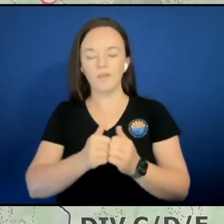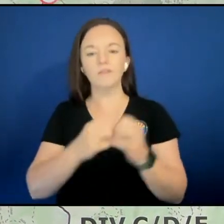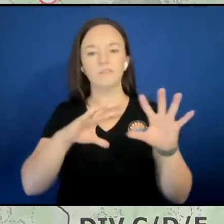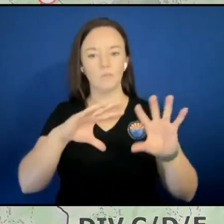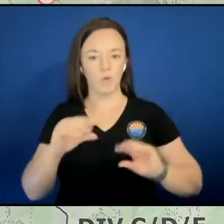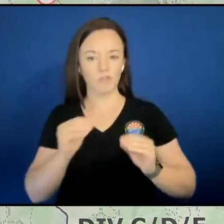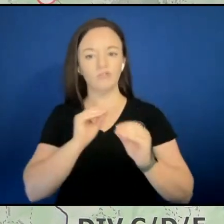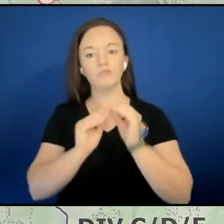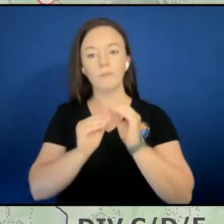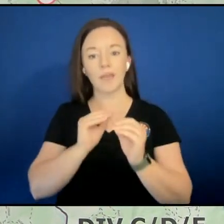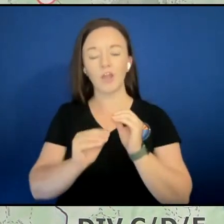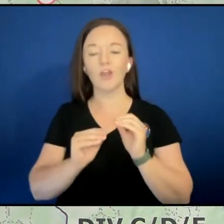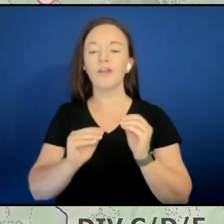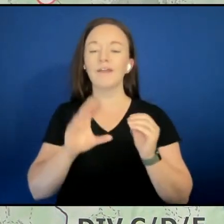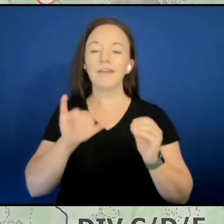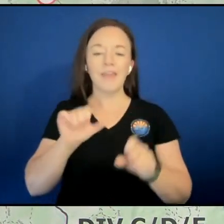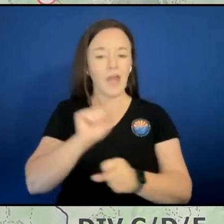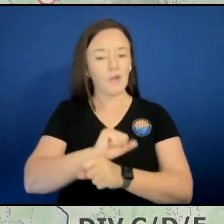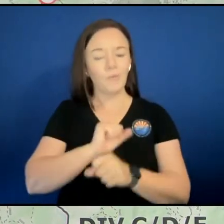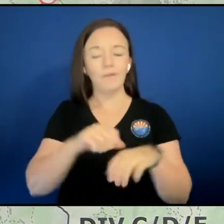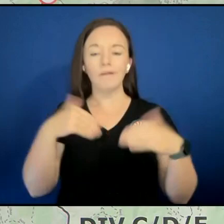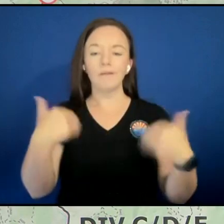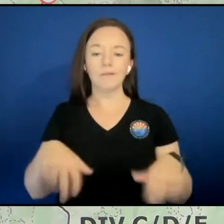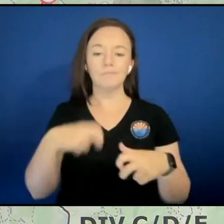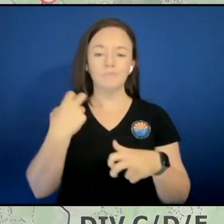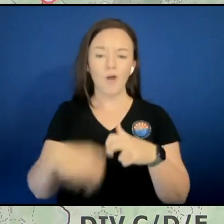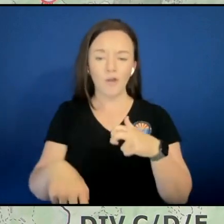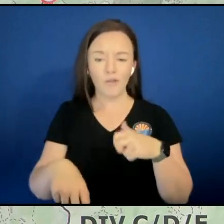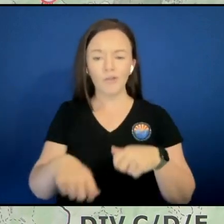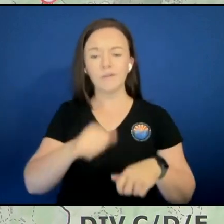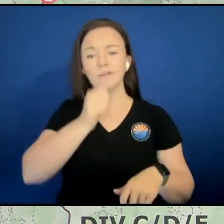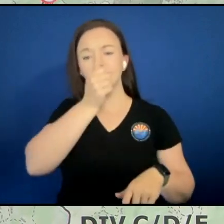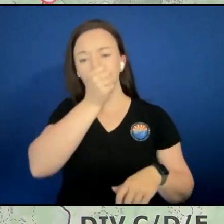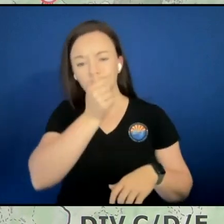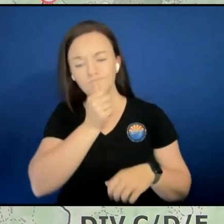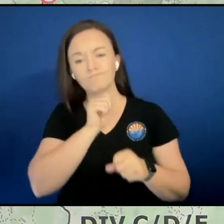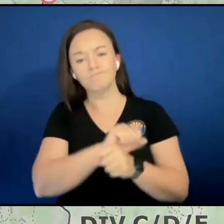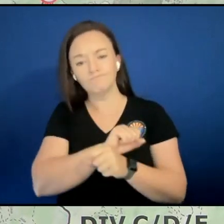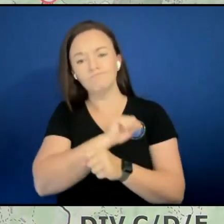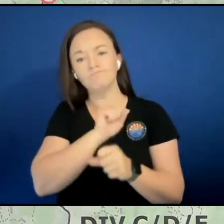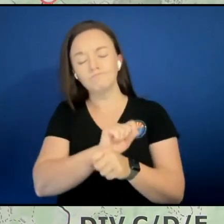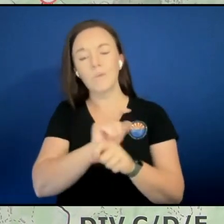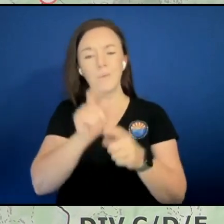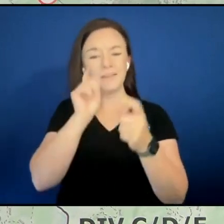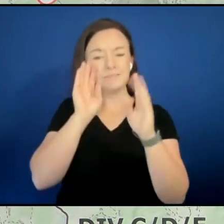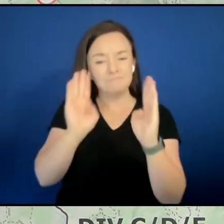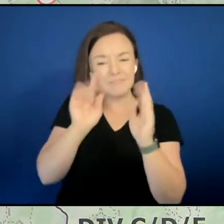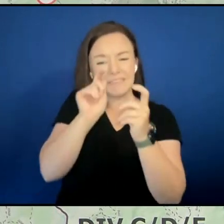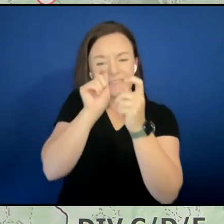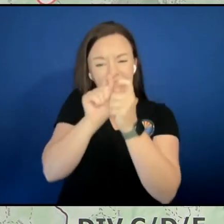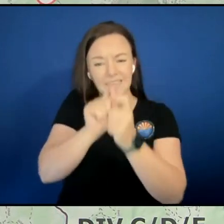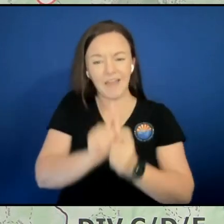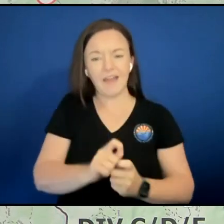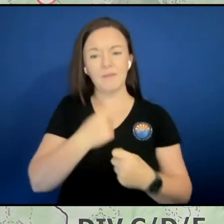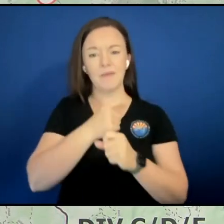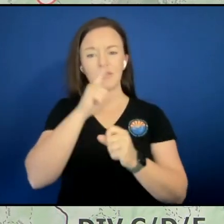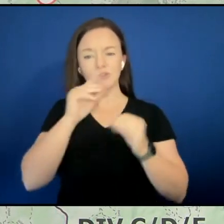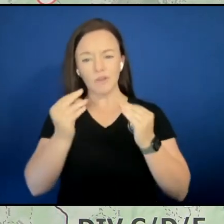It's tedious, hard work, a lot of attention to detail to make sure we take care of the